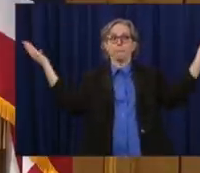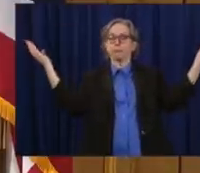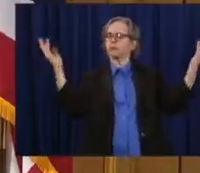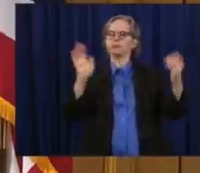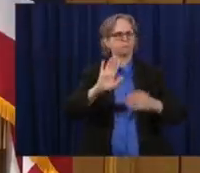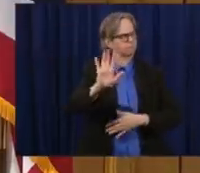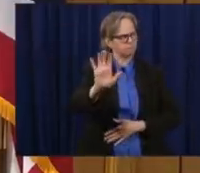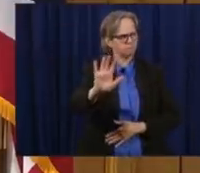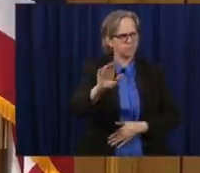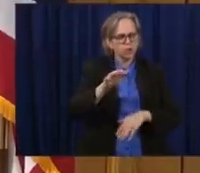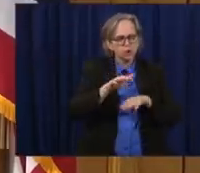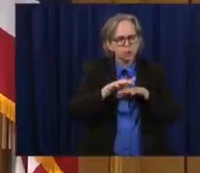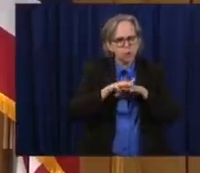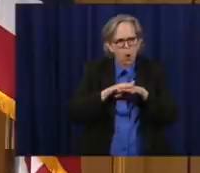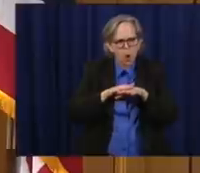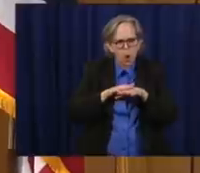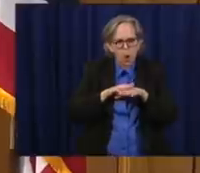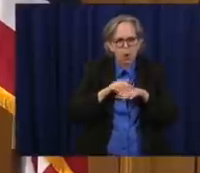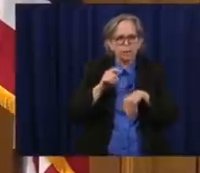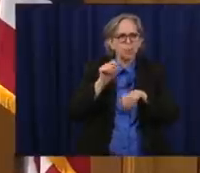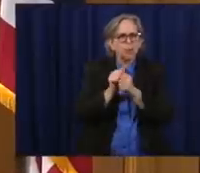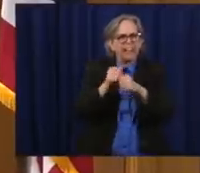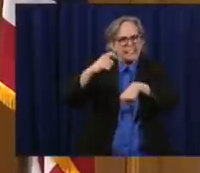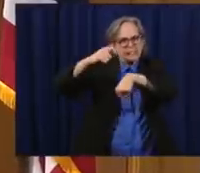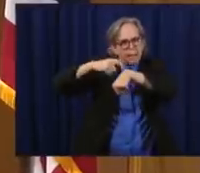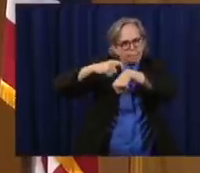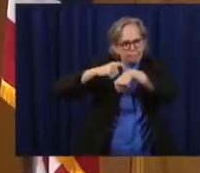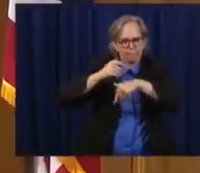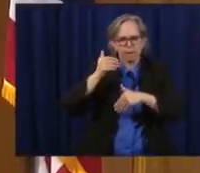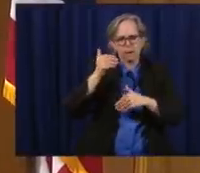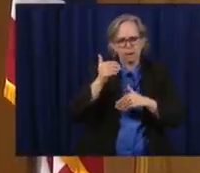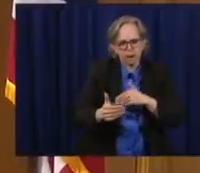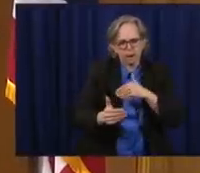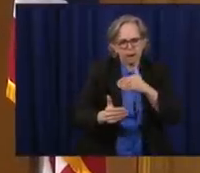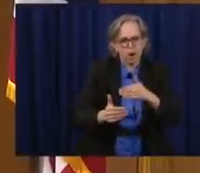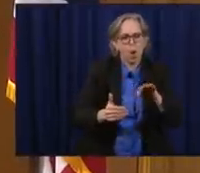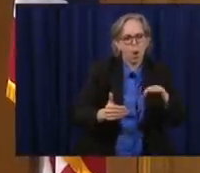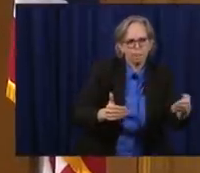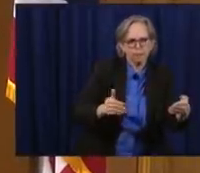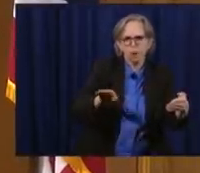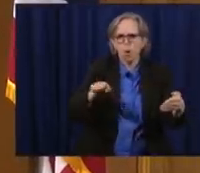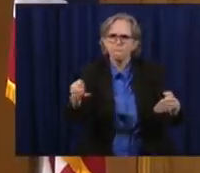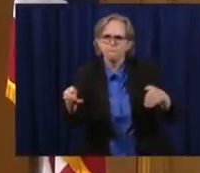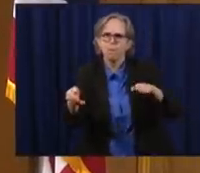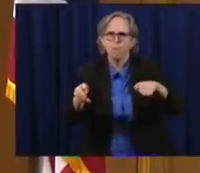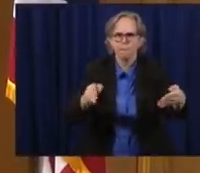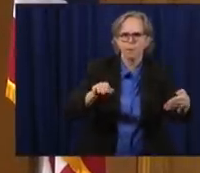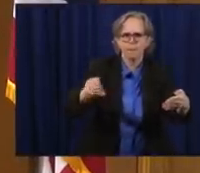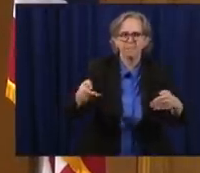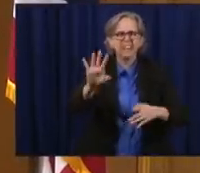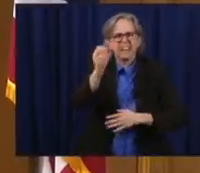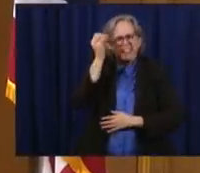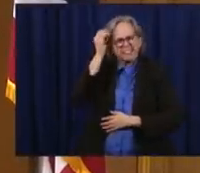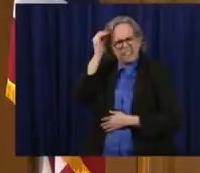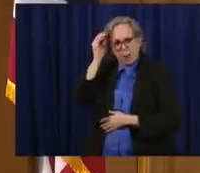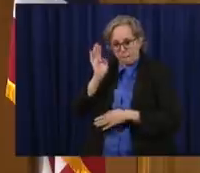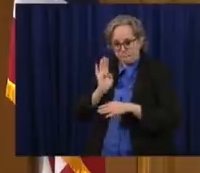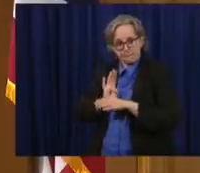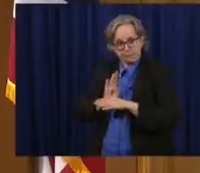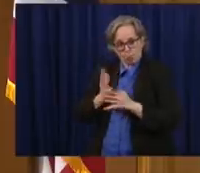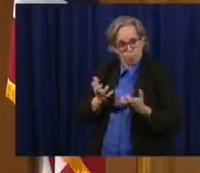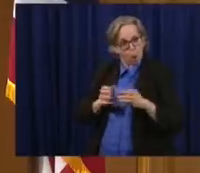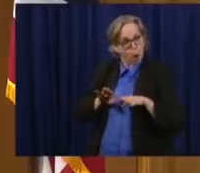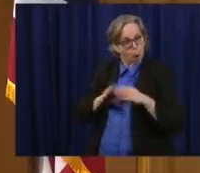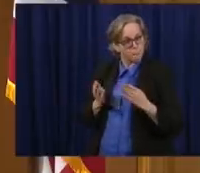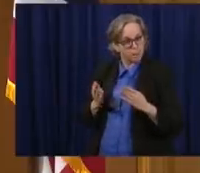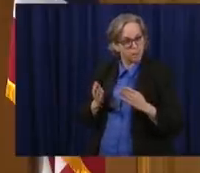about these businesses that are going to open, what are the goals? And the goals are kind of